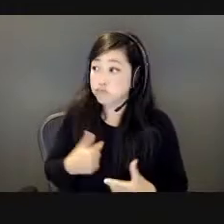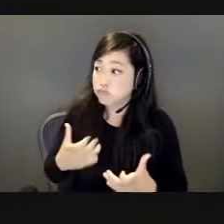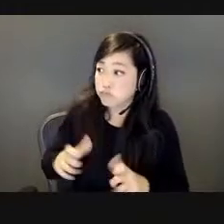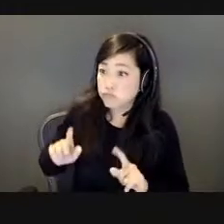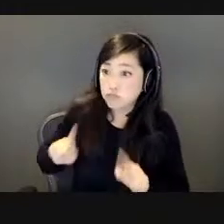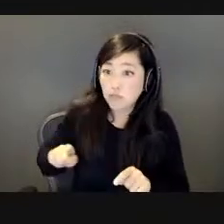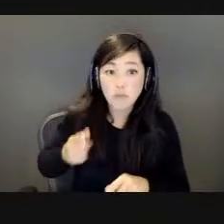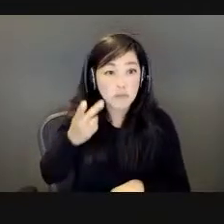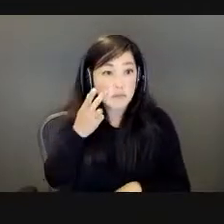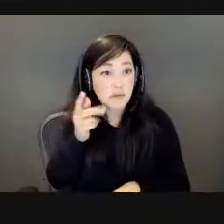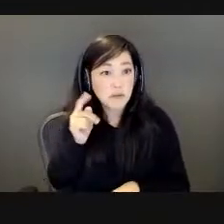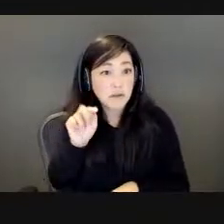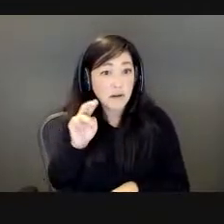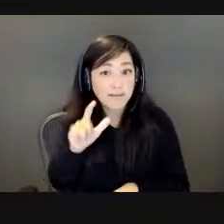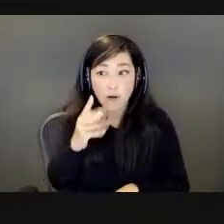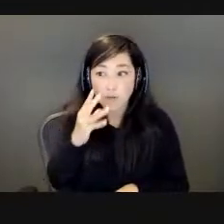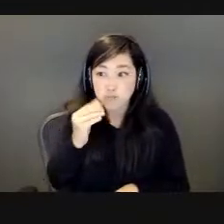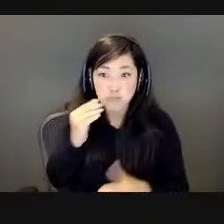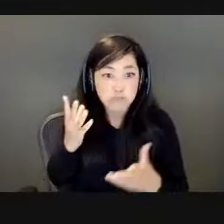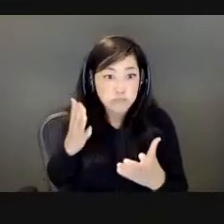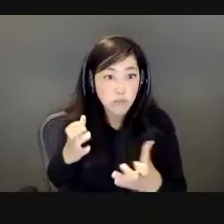this area. That's great. But then,